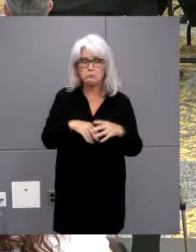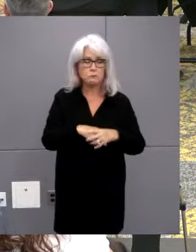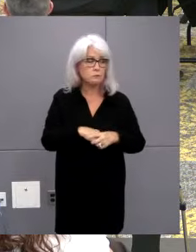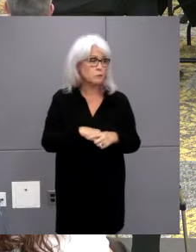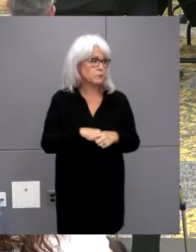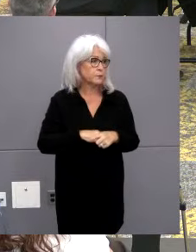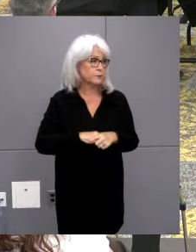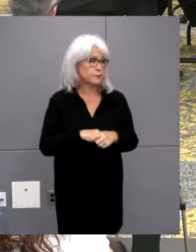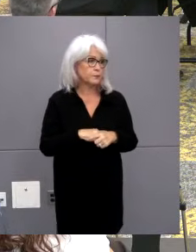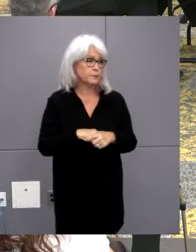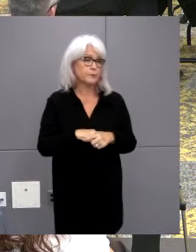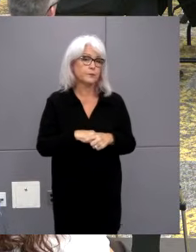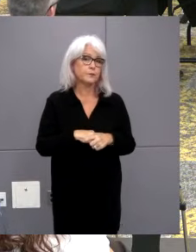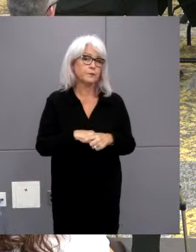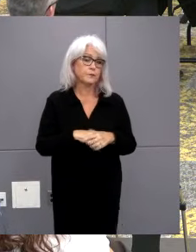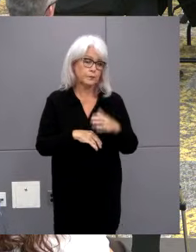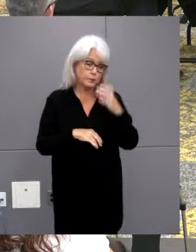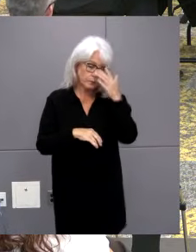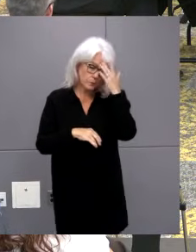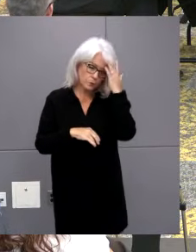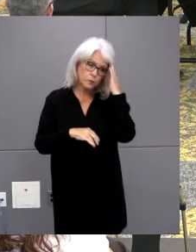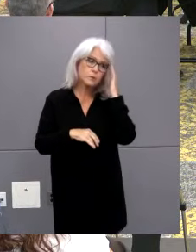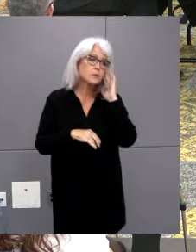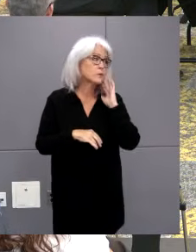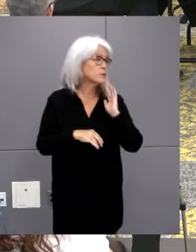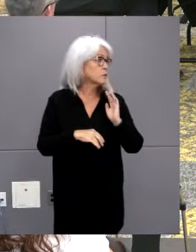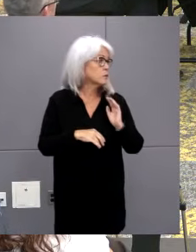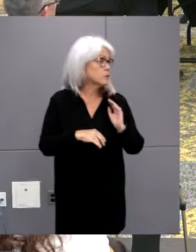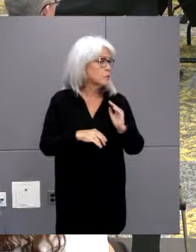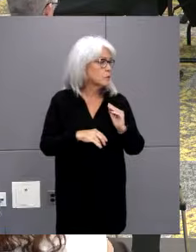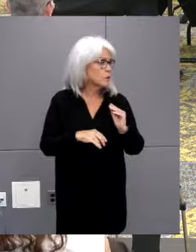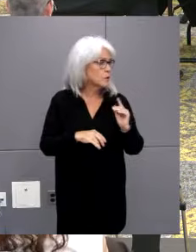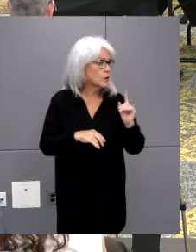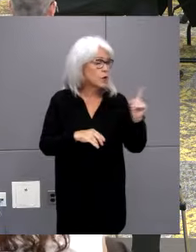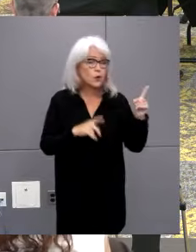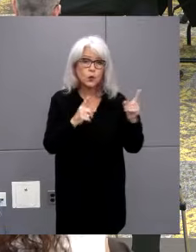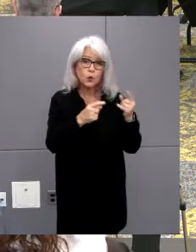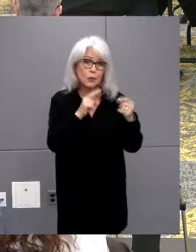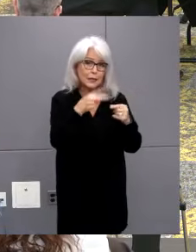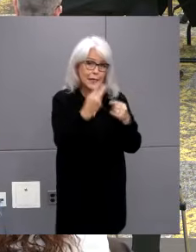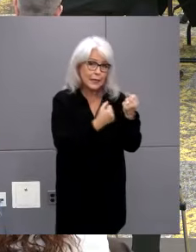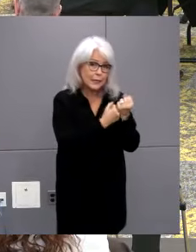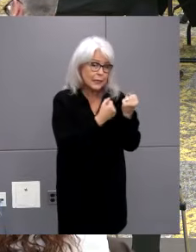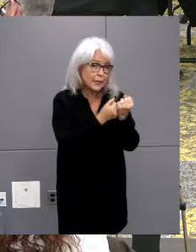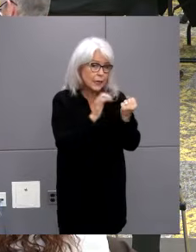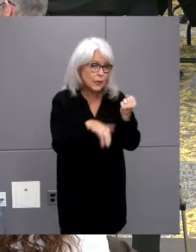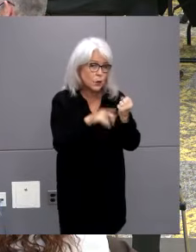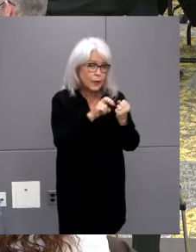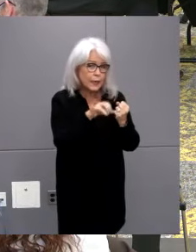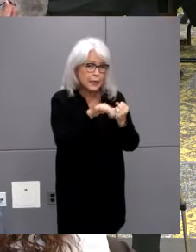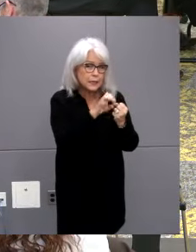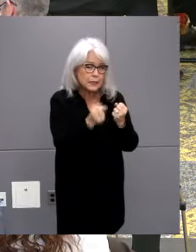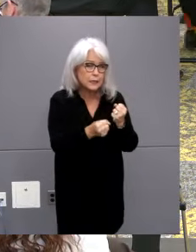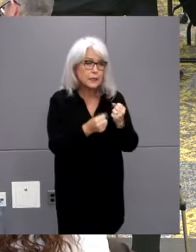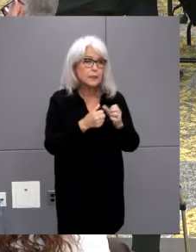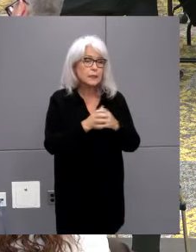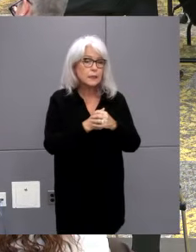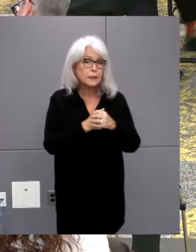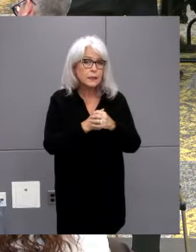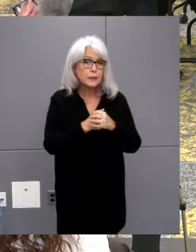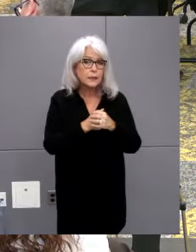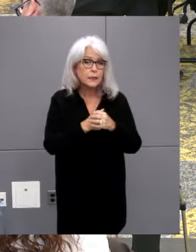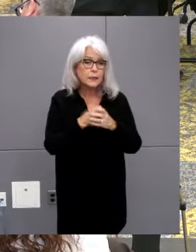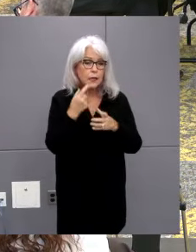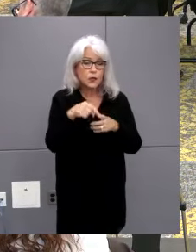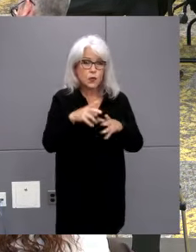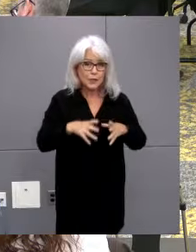Yes. Amended your suggestion, and you seconding that, Trustee Reyes? So it's a friendly amendment. Are you